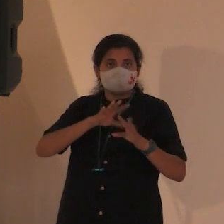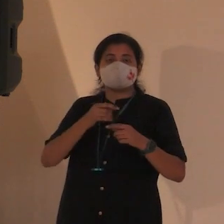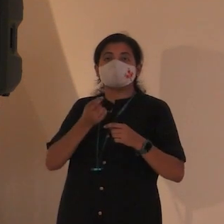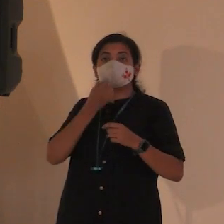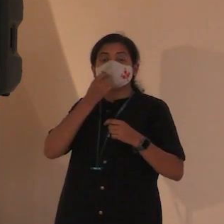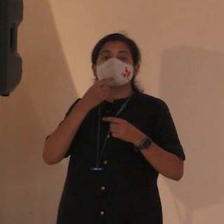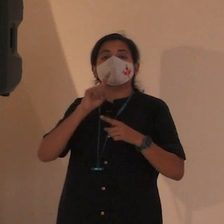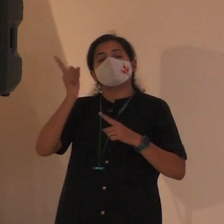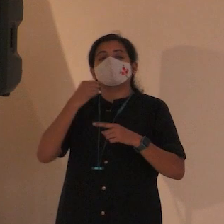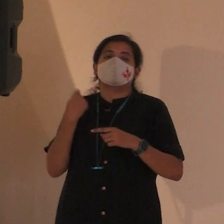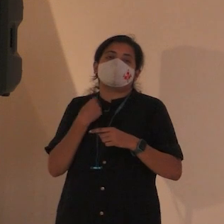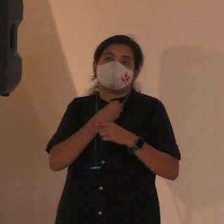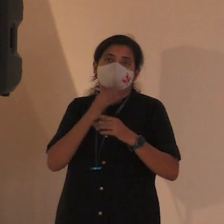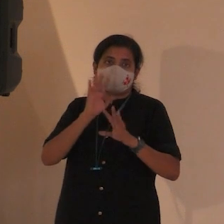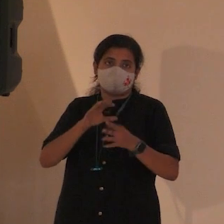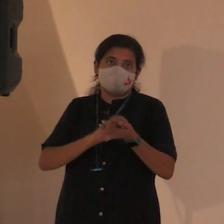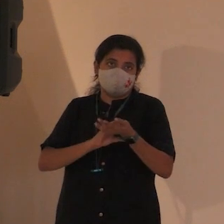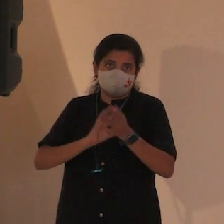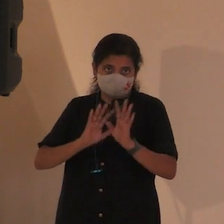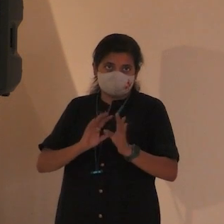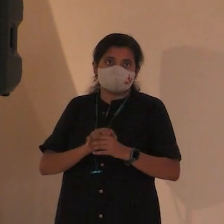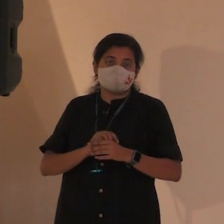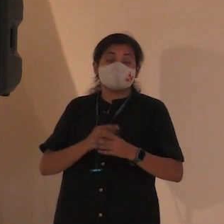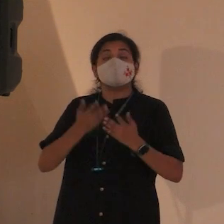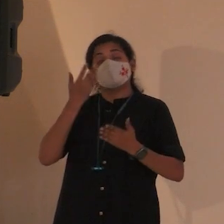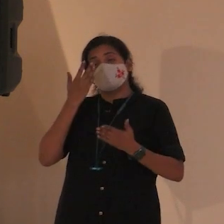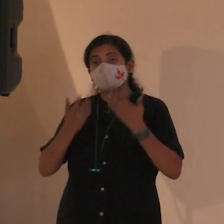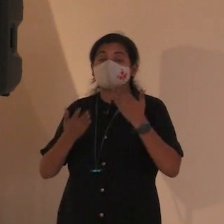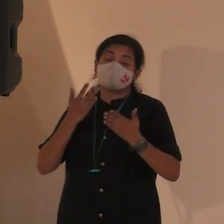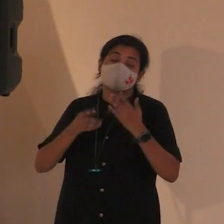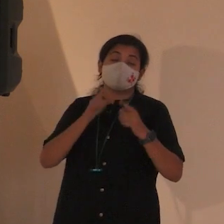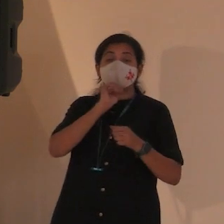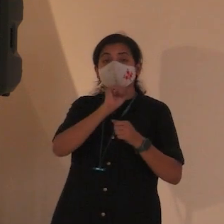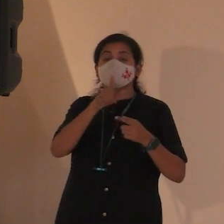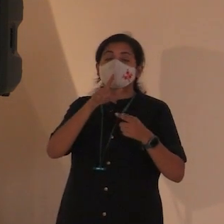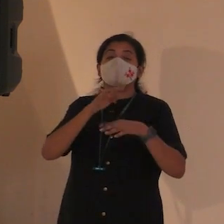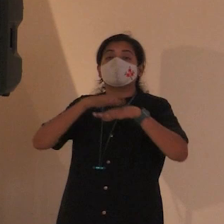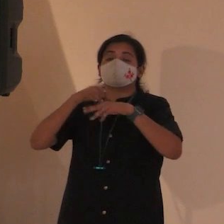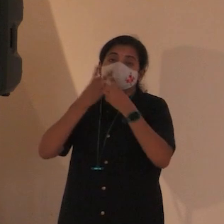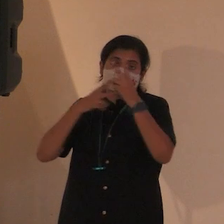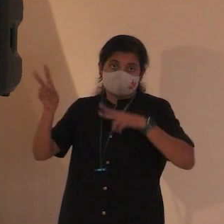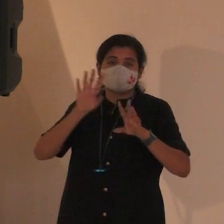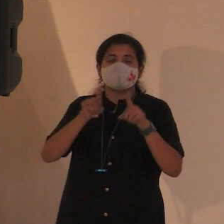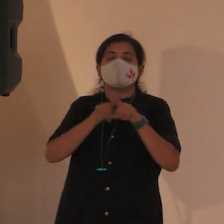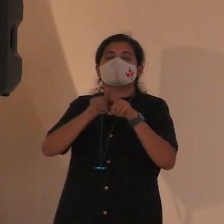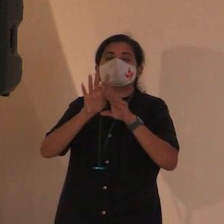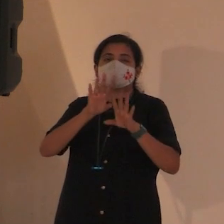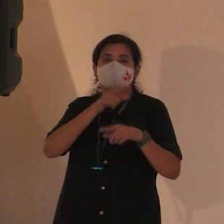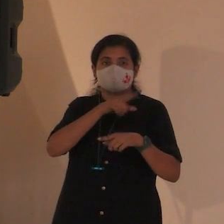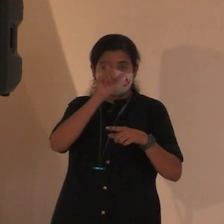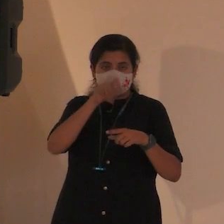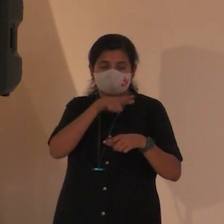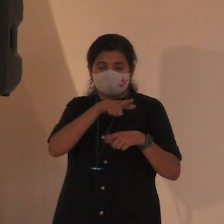medical doctors who otherwise might not be curated in their own colleges. Sunil Pandya, for example, one of the